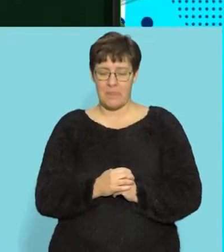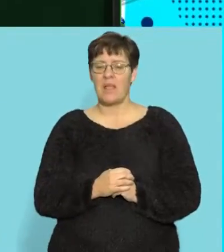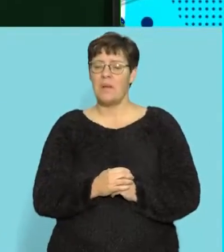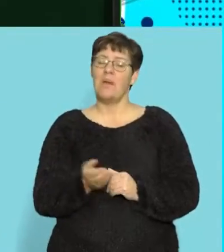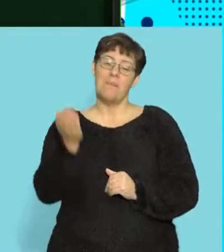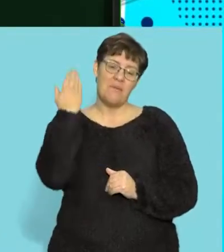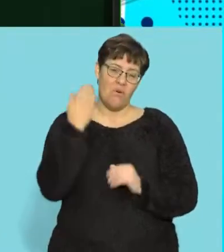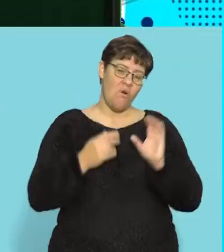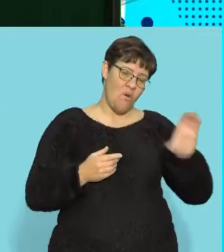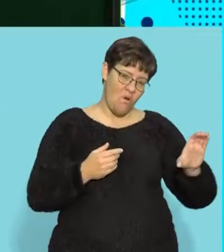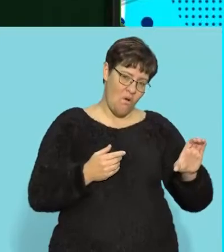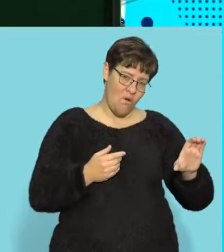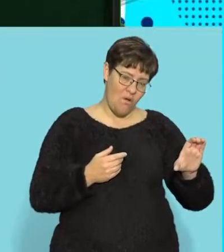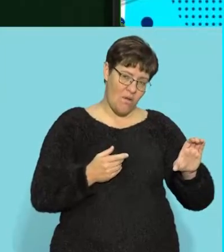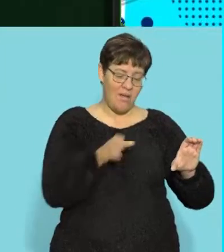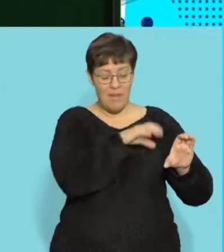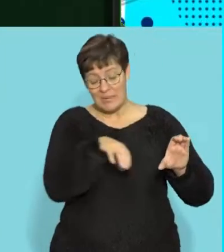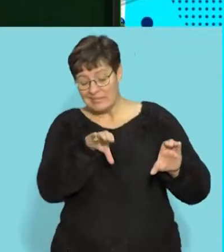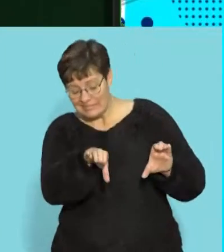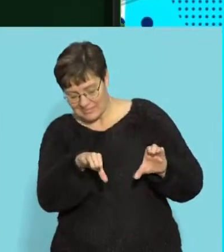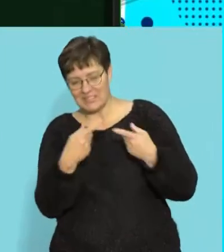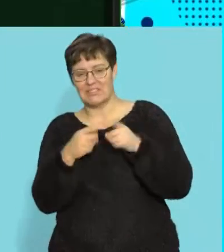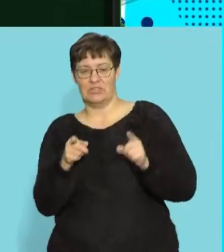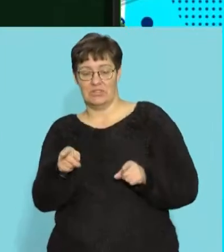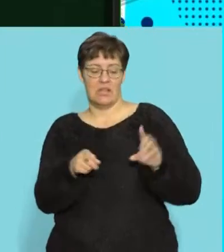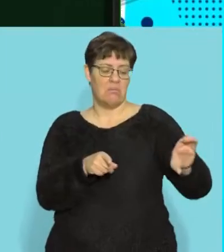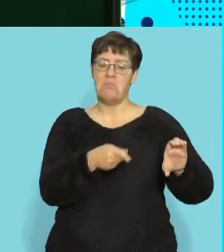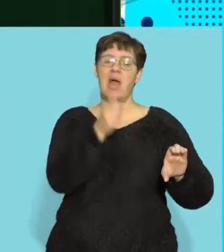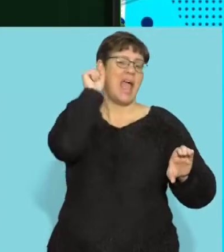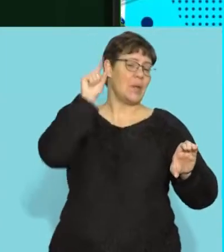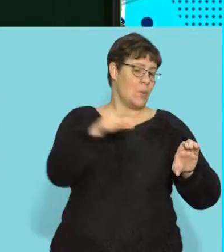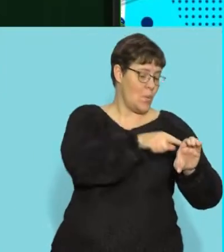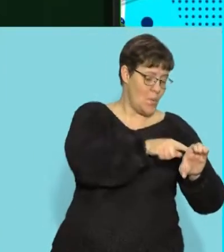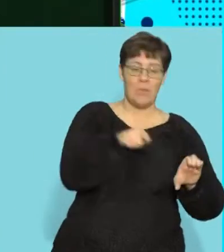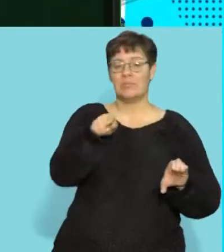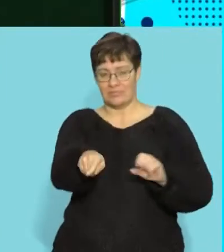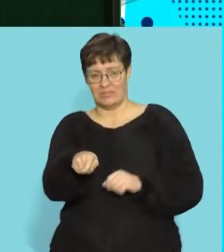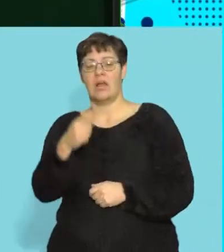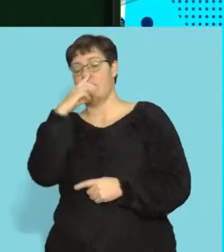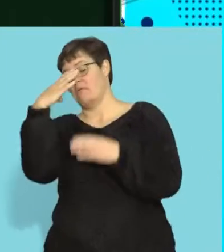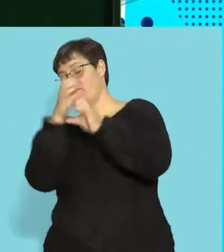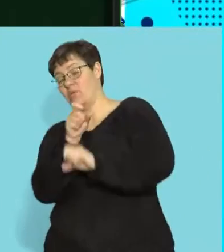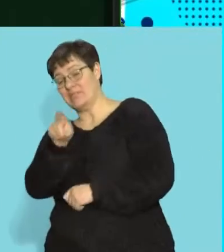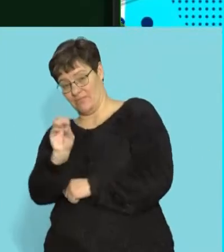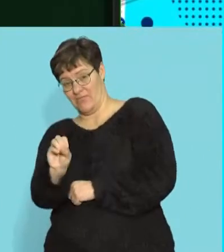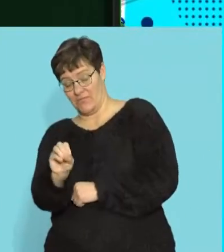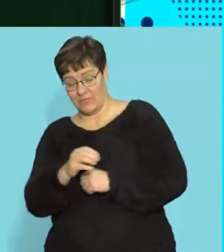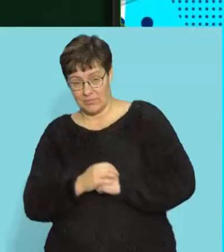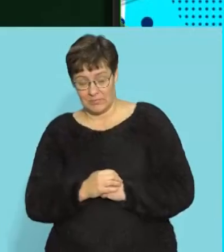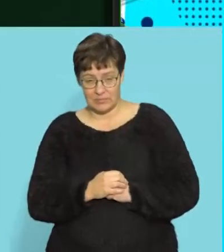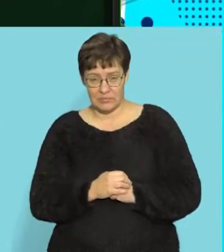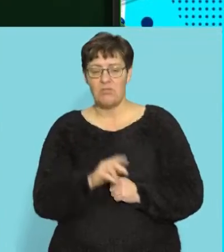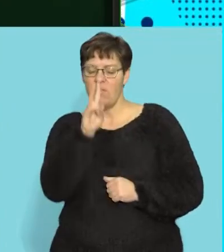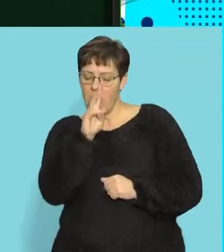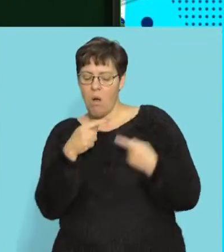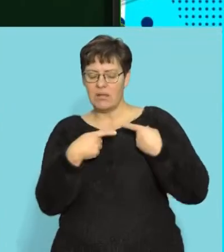is different from what we focused on in our earlier discussion, to say that we are going to ignore the effect of internal resistance of a